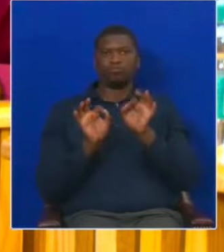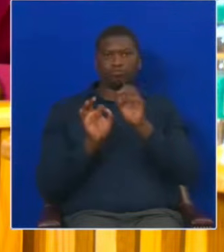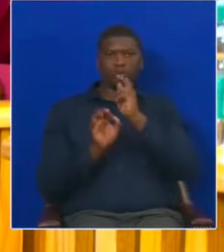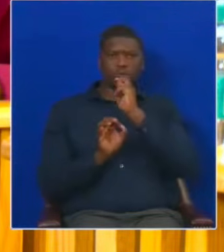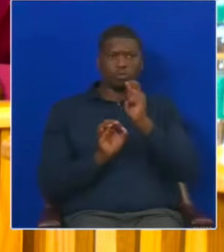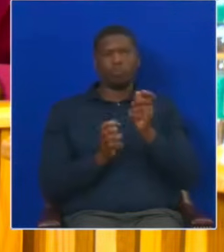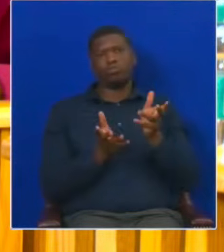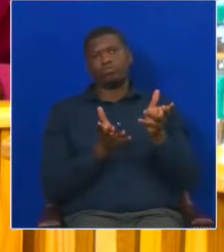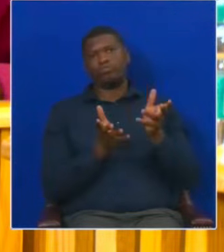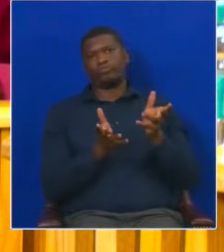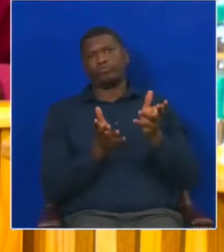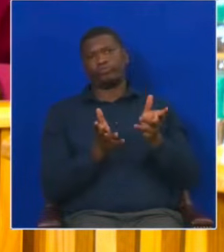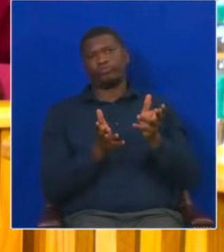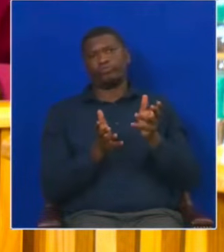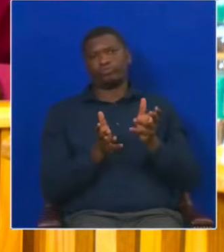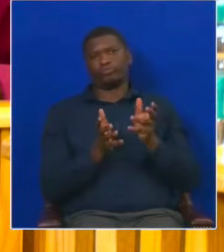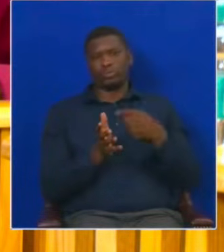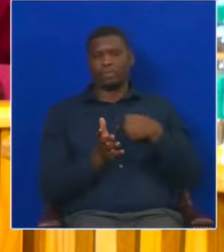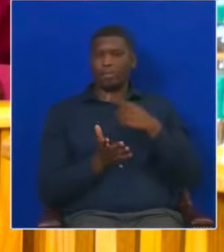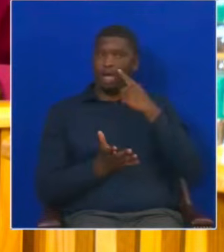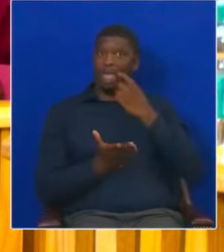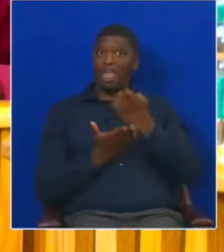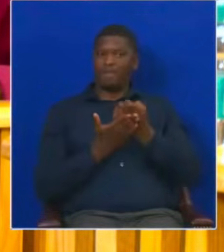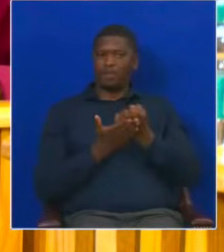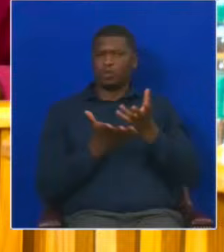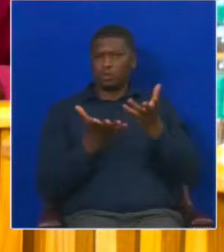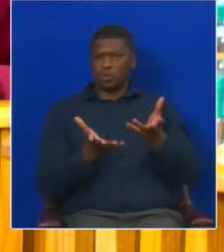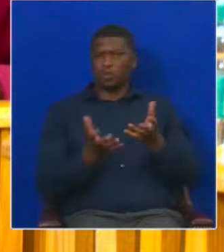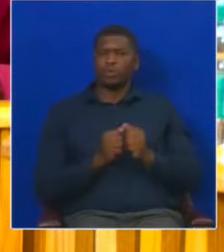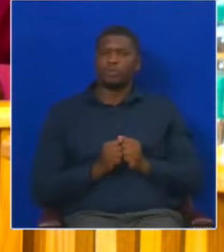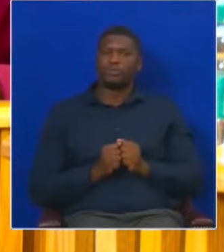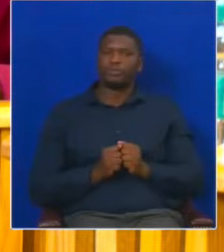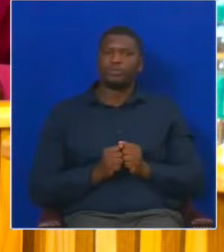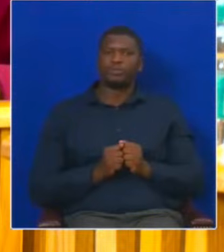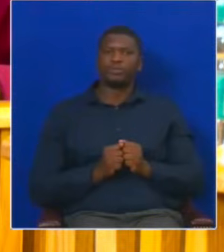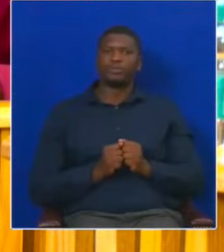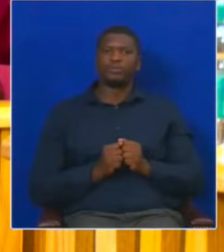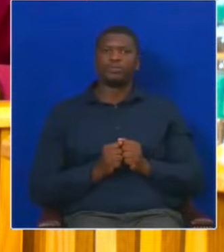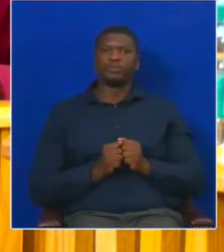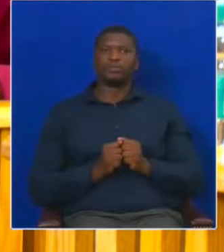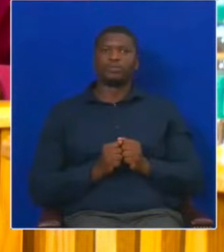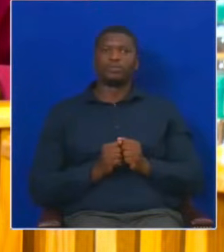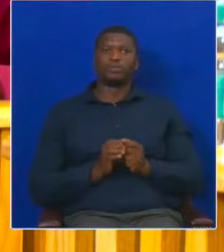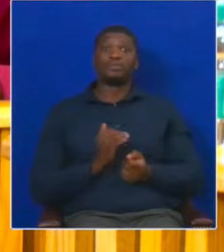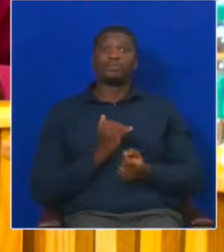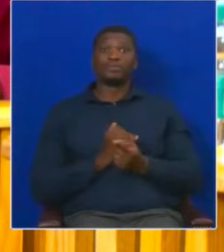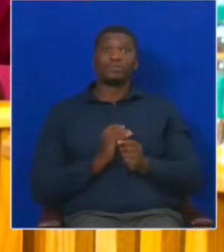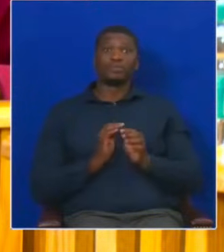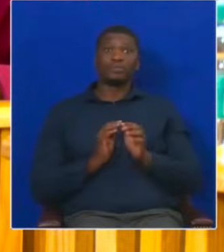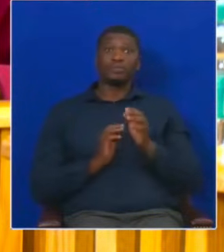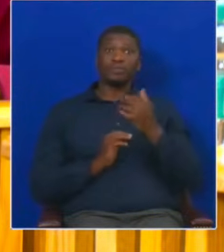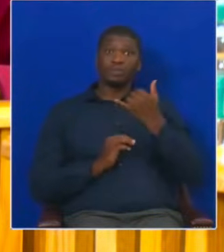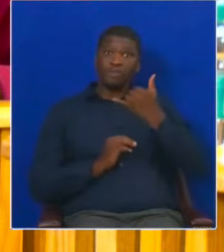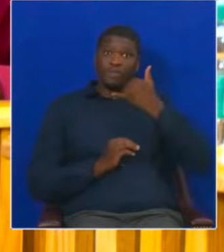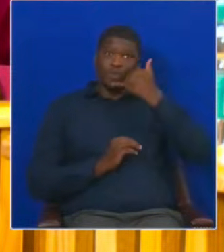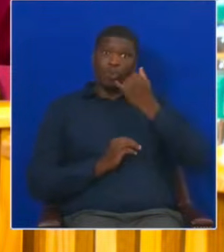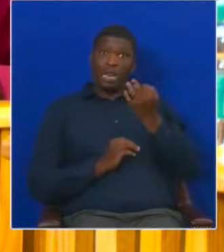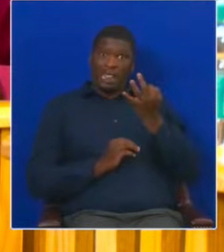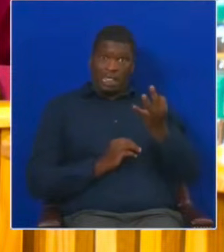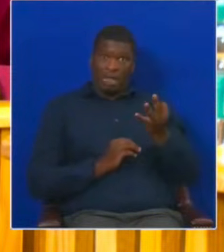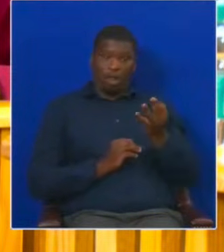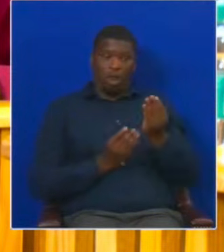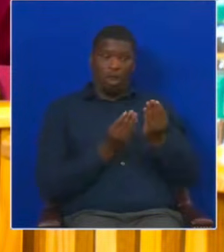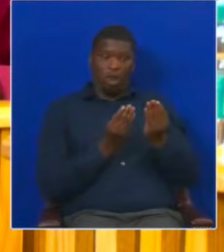evidence, Commissioners, that the cell phones that were confiscated